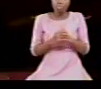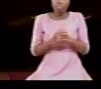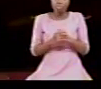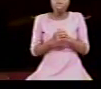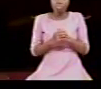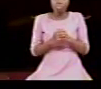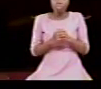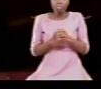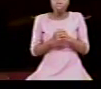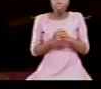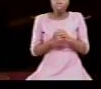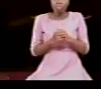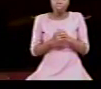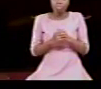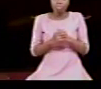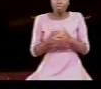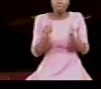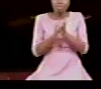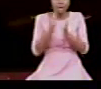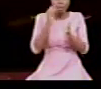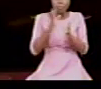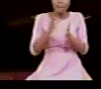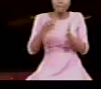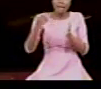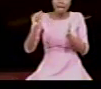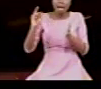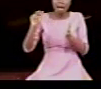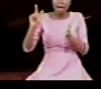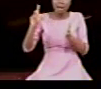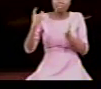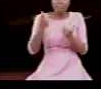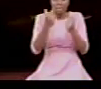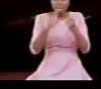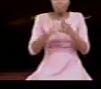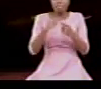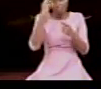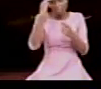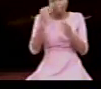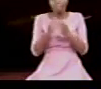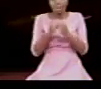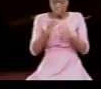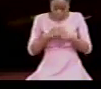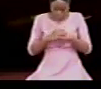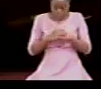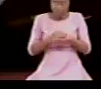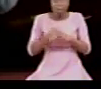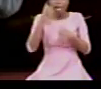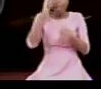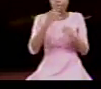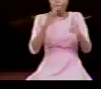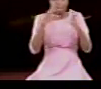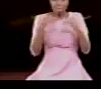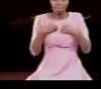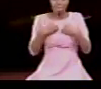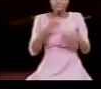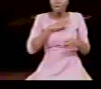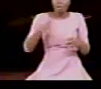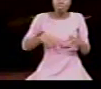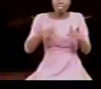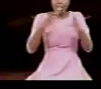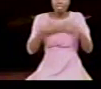a sinner, a harlot, that came to him and bowed, she was accepted. Christ accepts